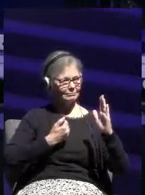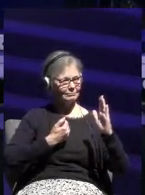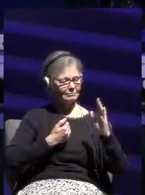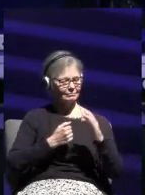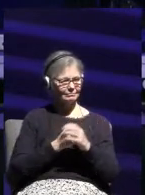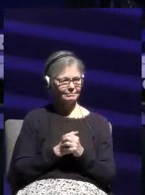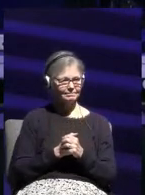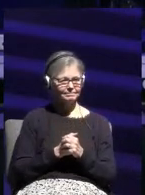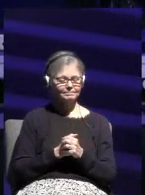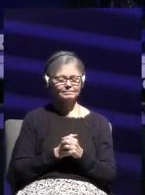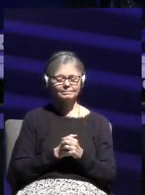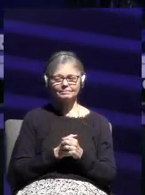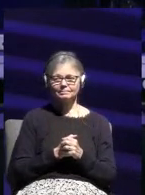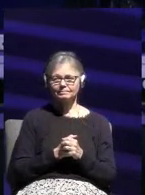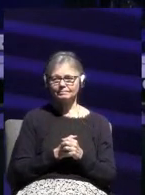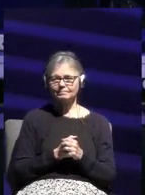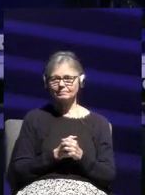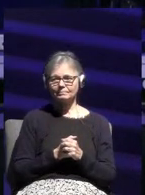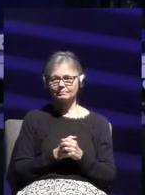And